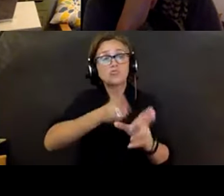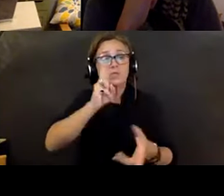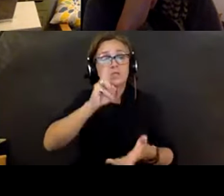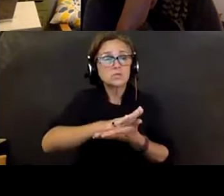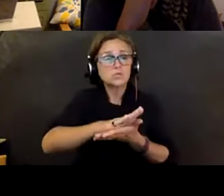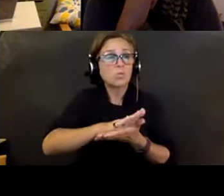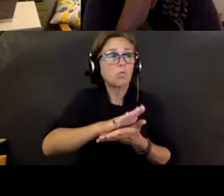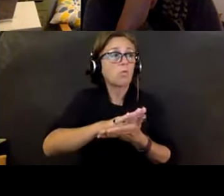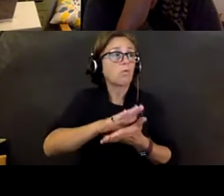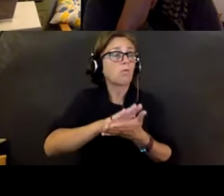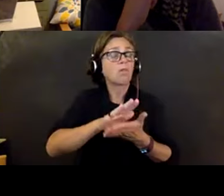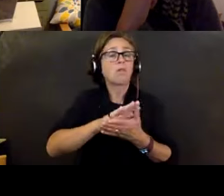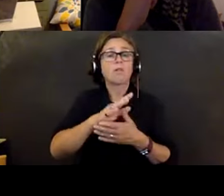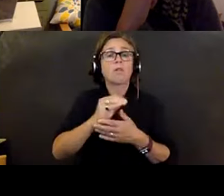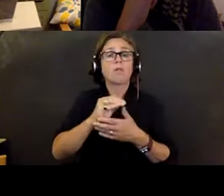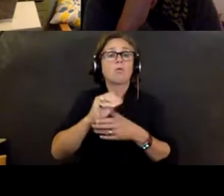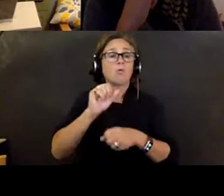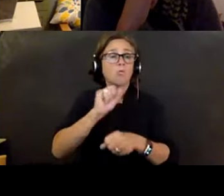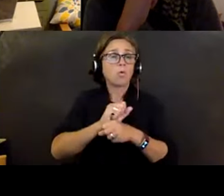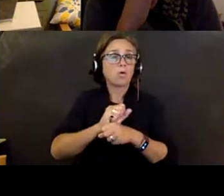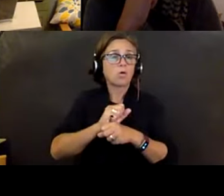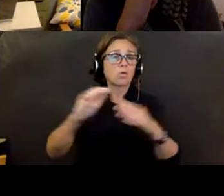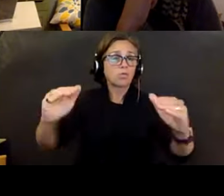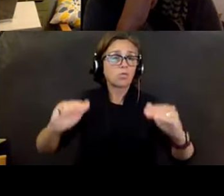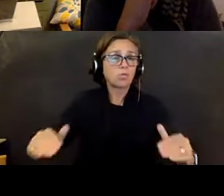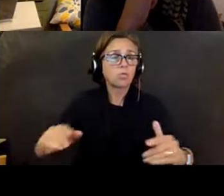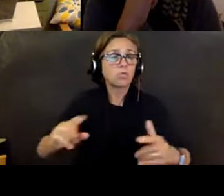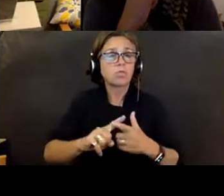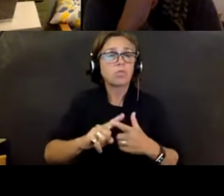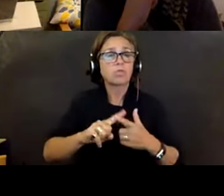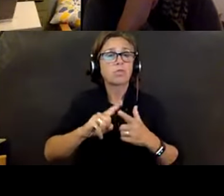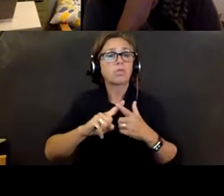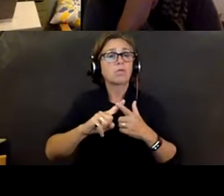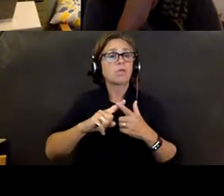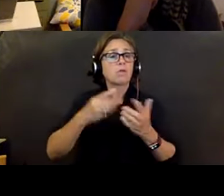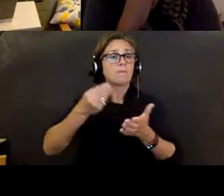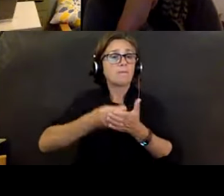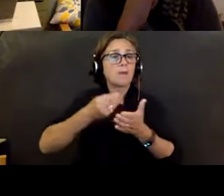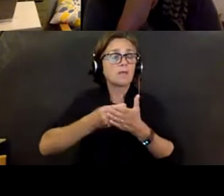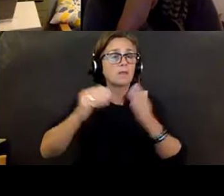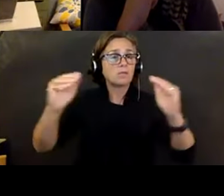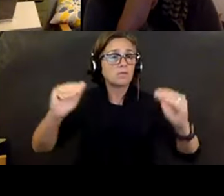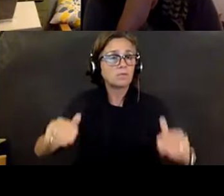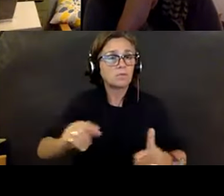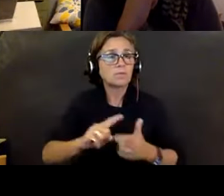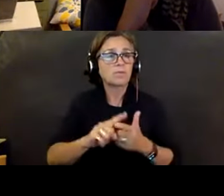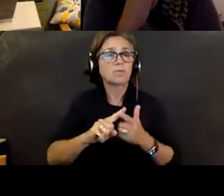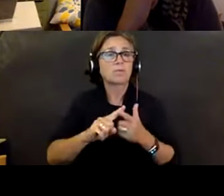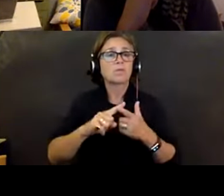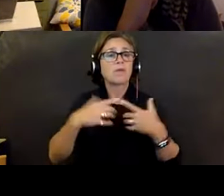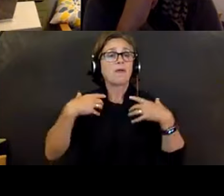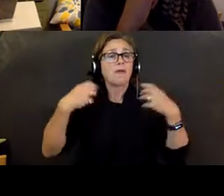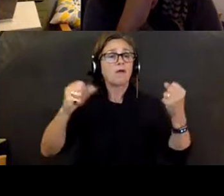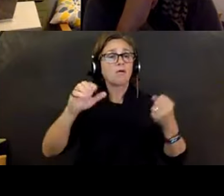because of economy and access to healthcare. You have all these supports for kids, this is just another thing that's going to be important